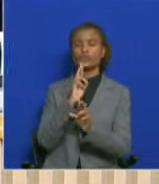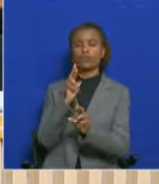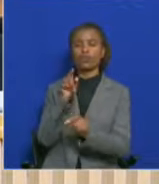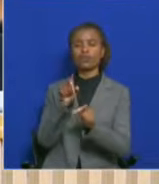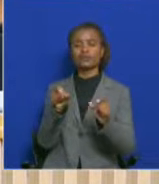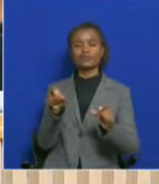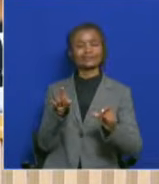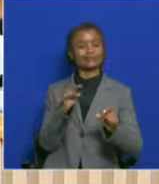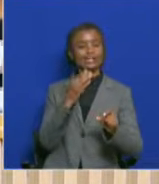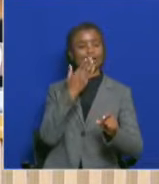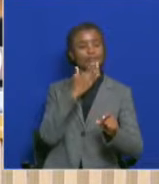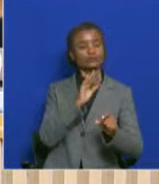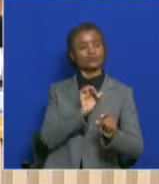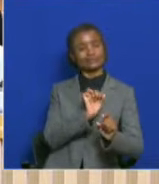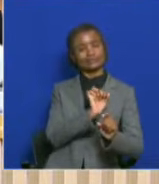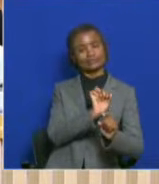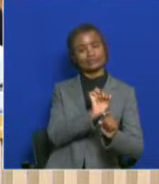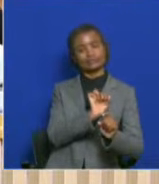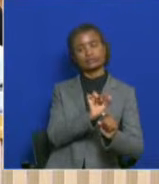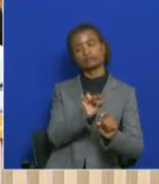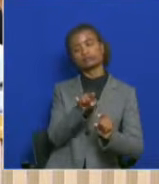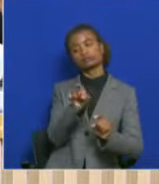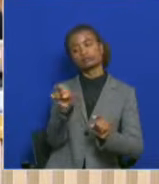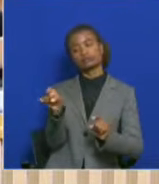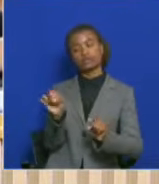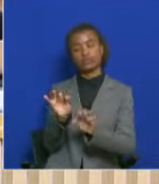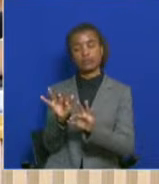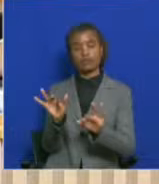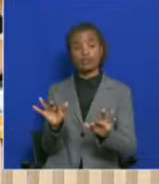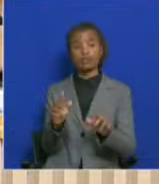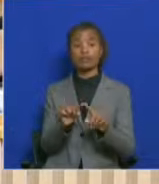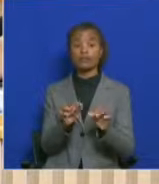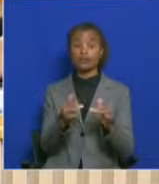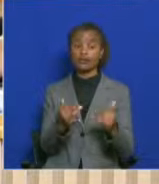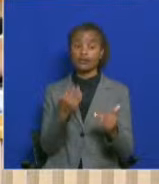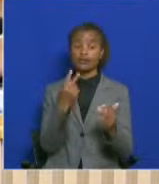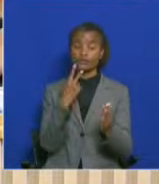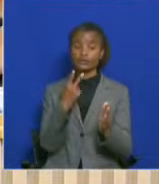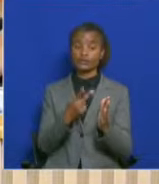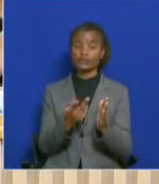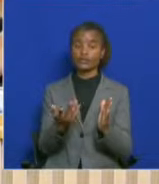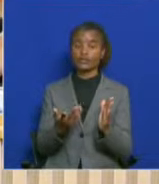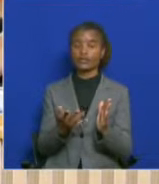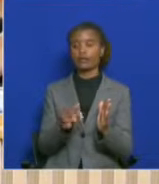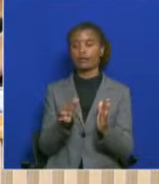here is seen elsewhere in the